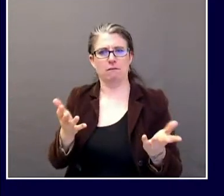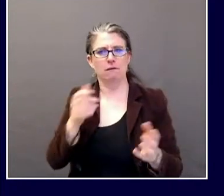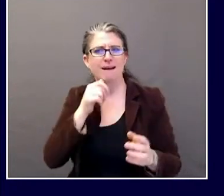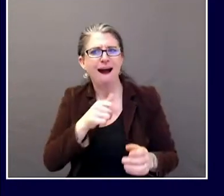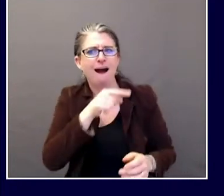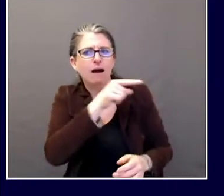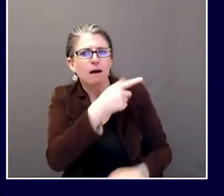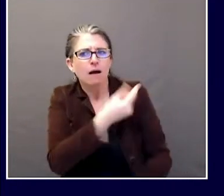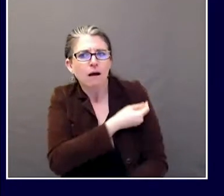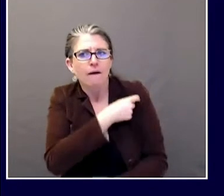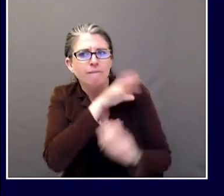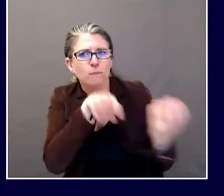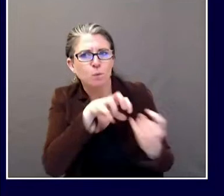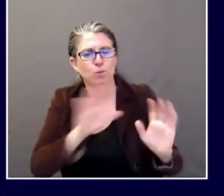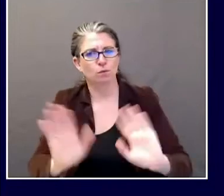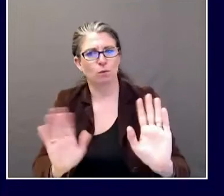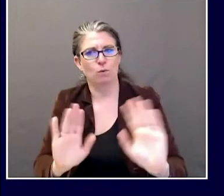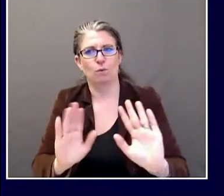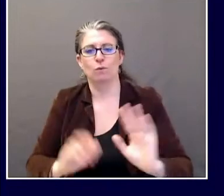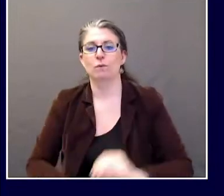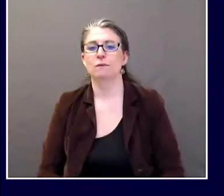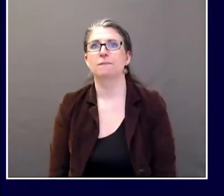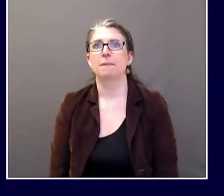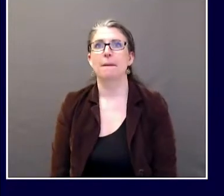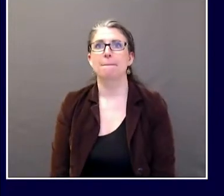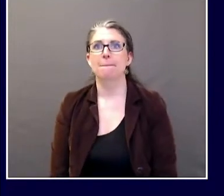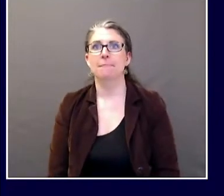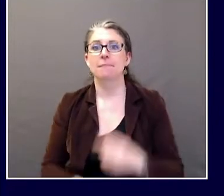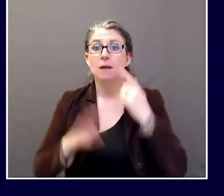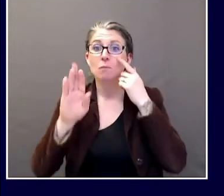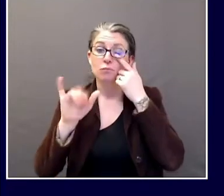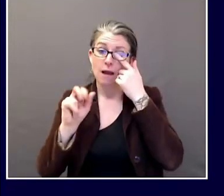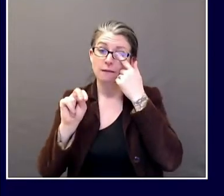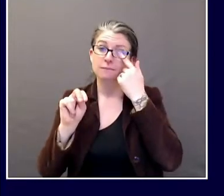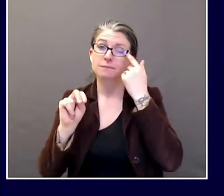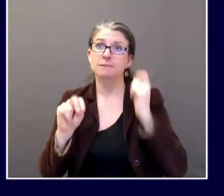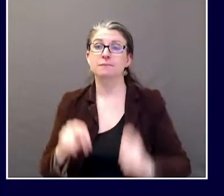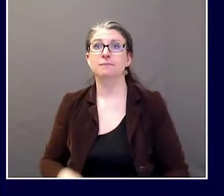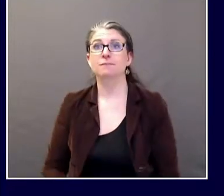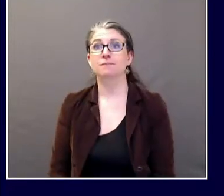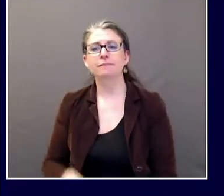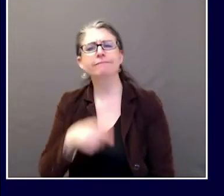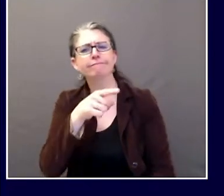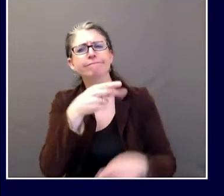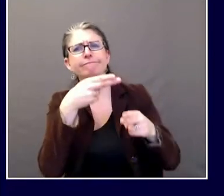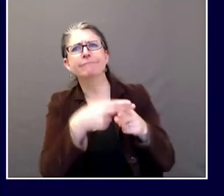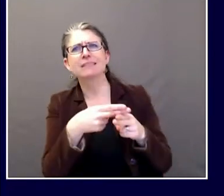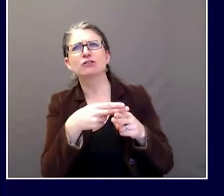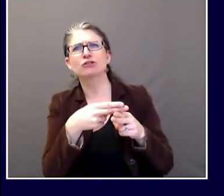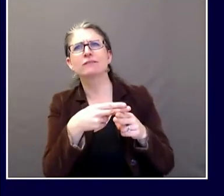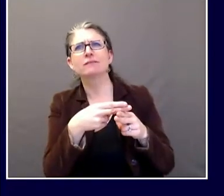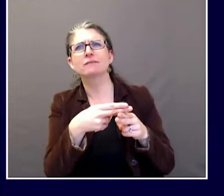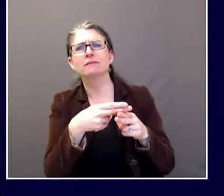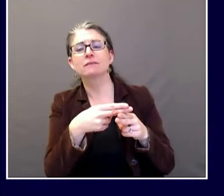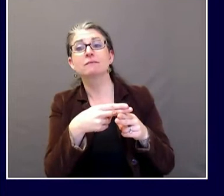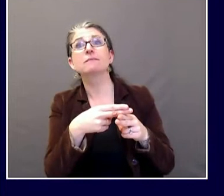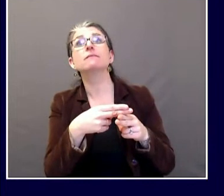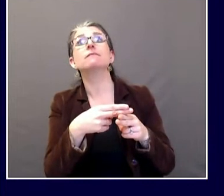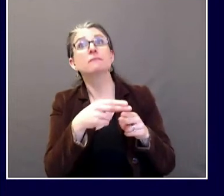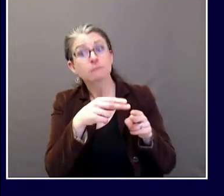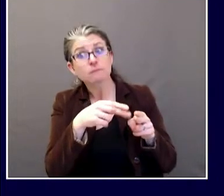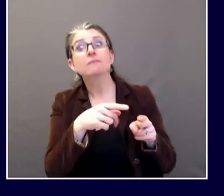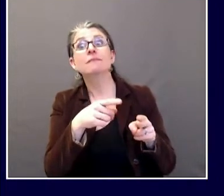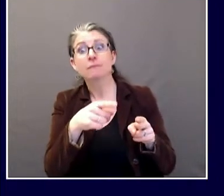supply constrained and the cupboards being bare and the national stockpile. I know it's not your purview, but could you give us any insight as to how